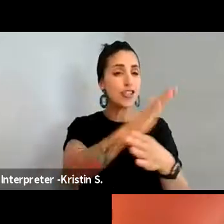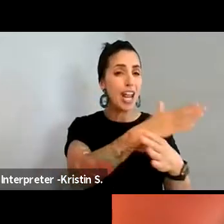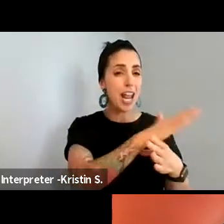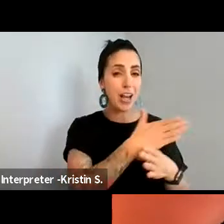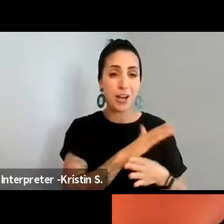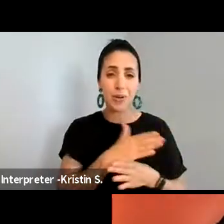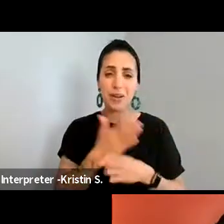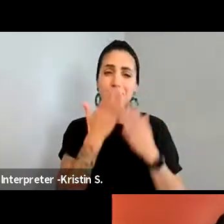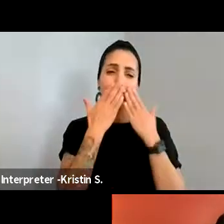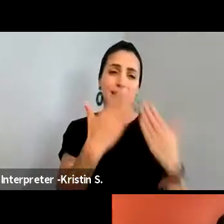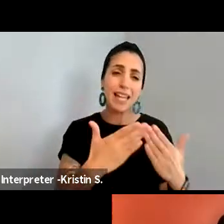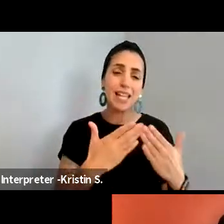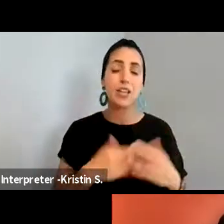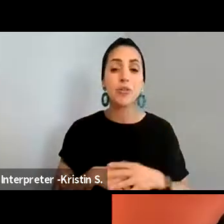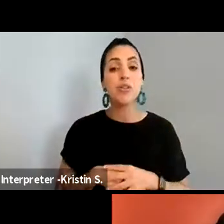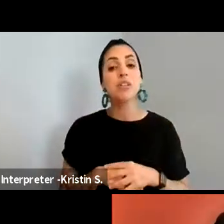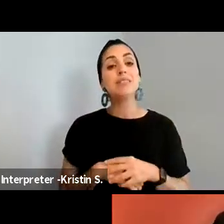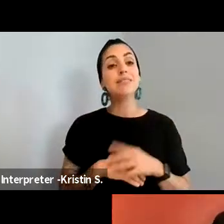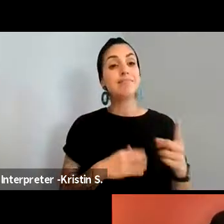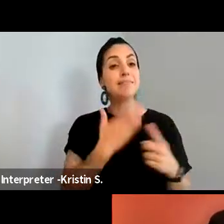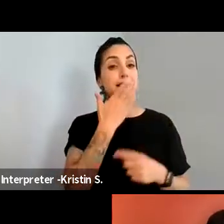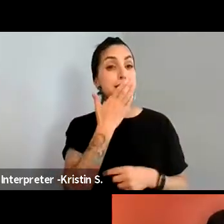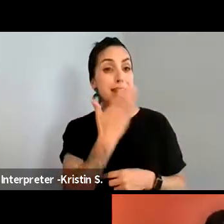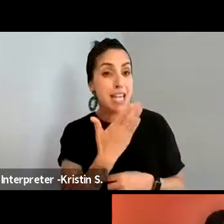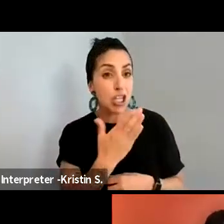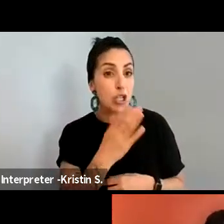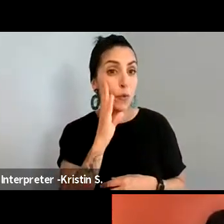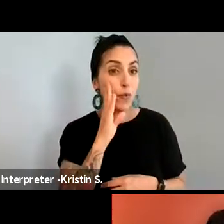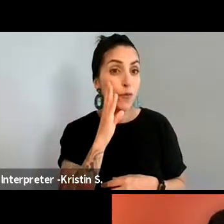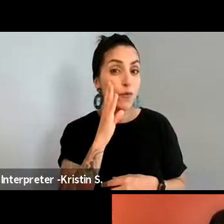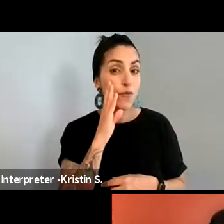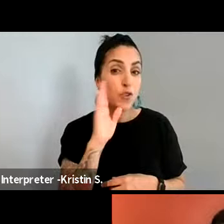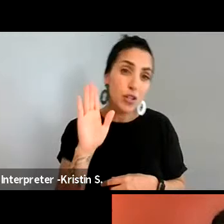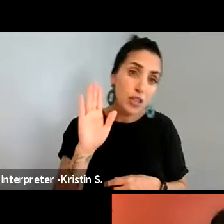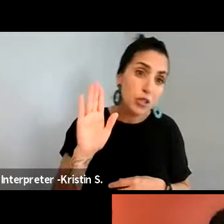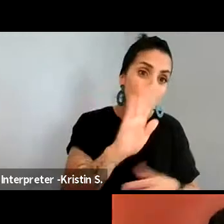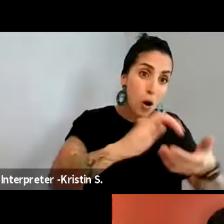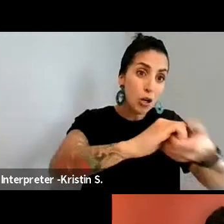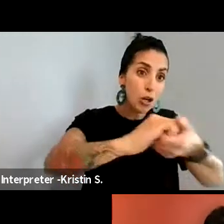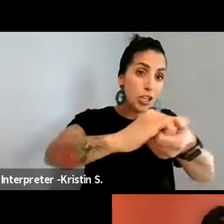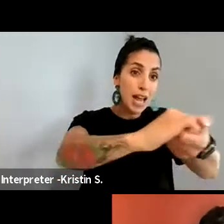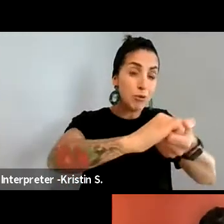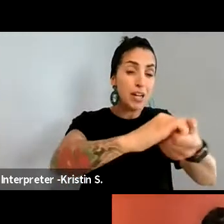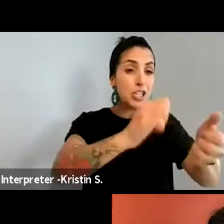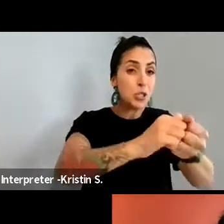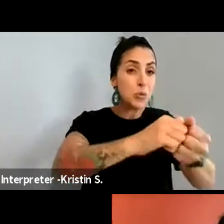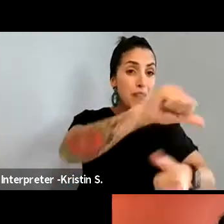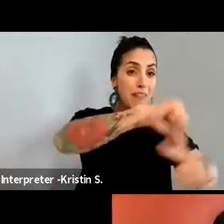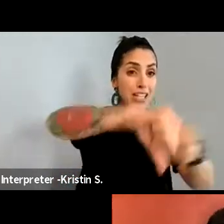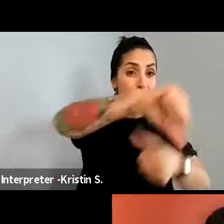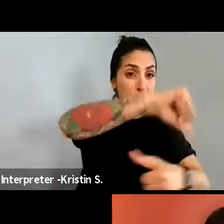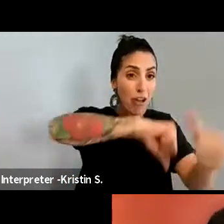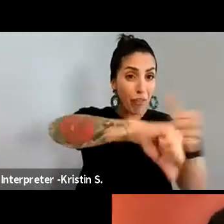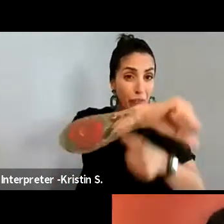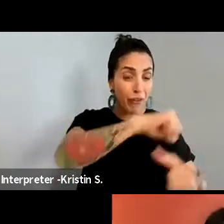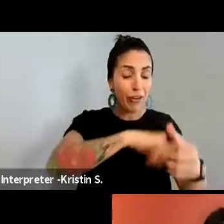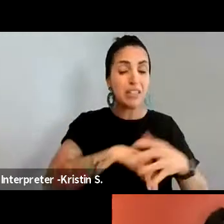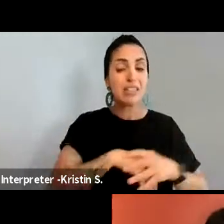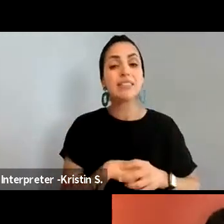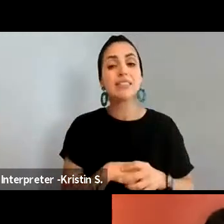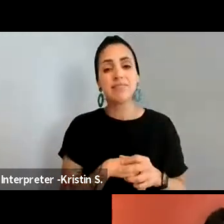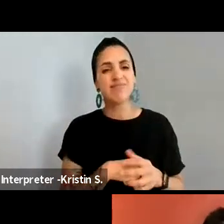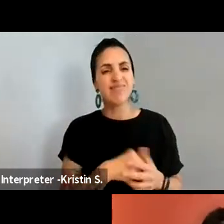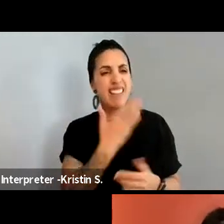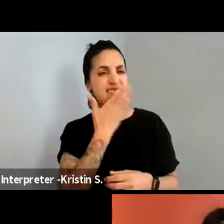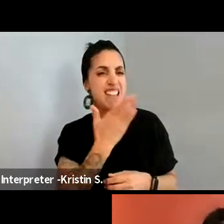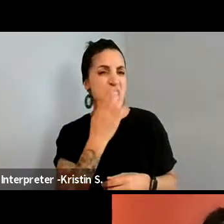shared. Thank you for your collaborations with one another, right? That came out in the conversation. And thank you